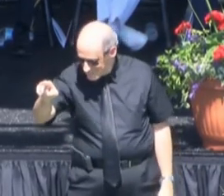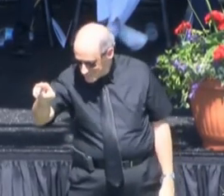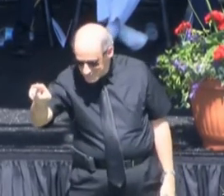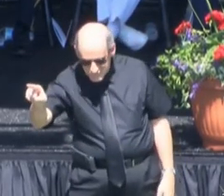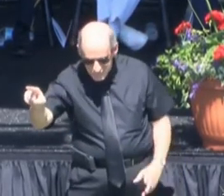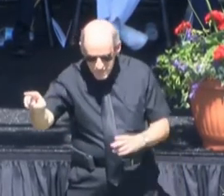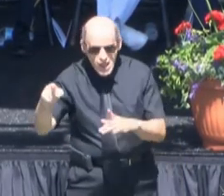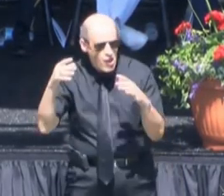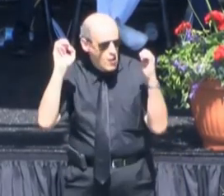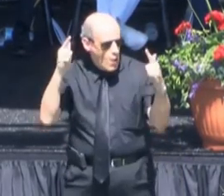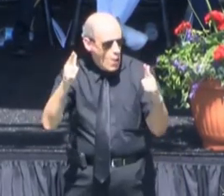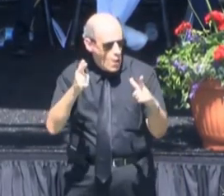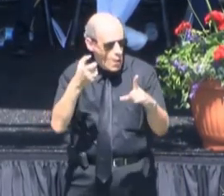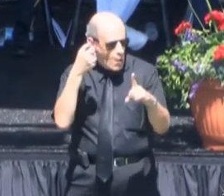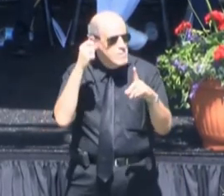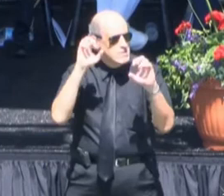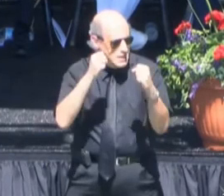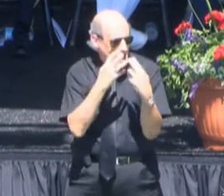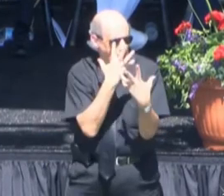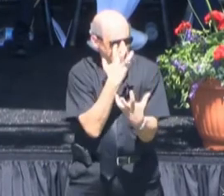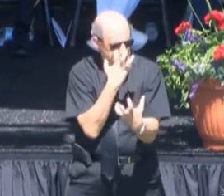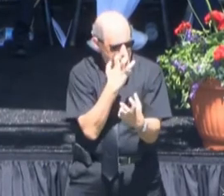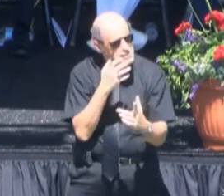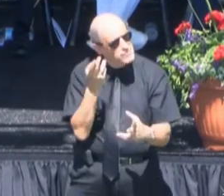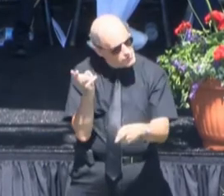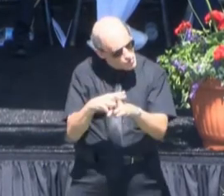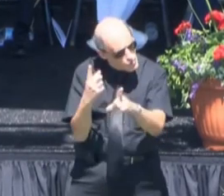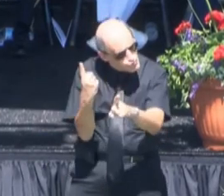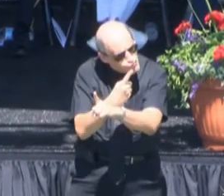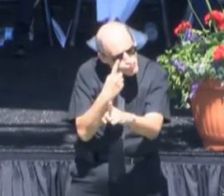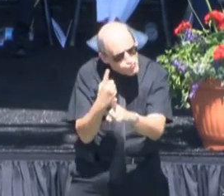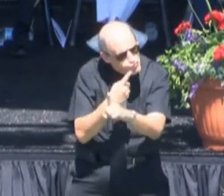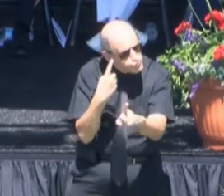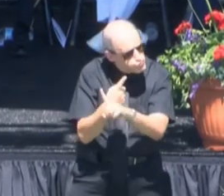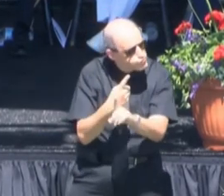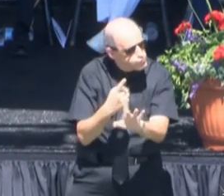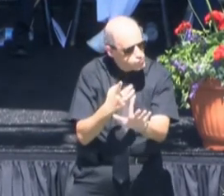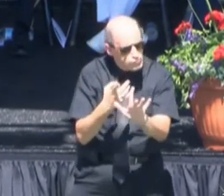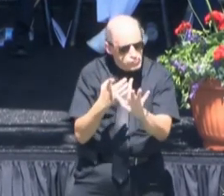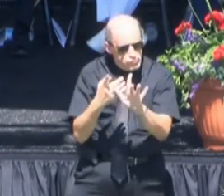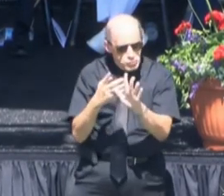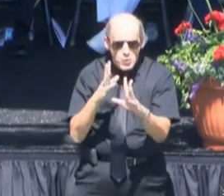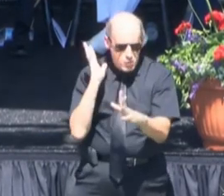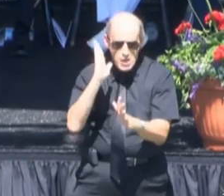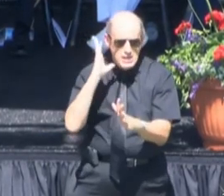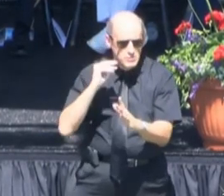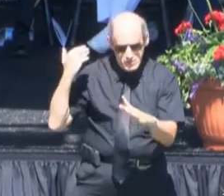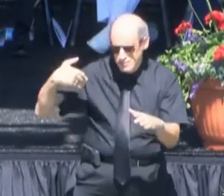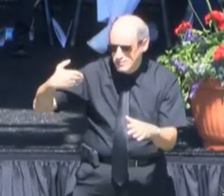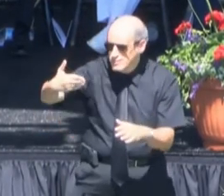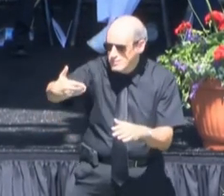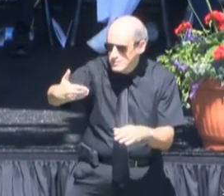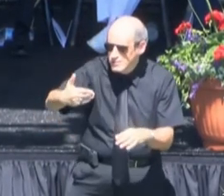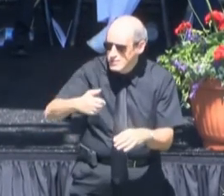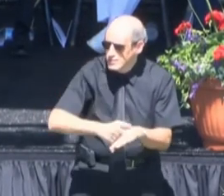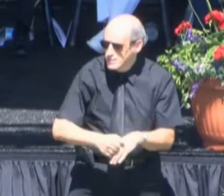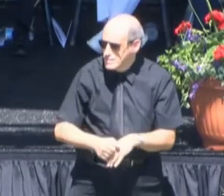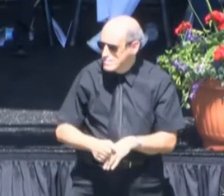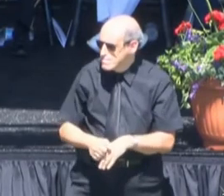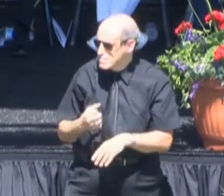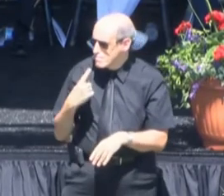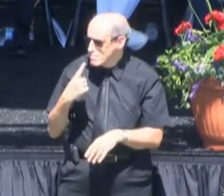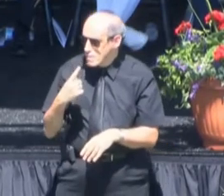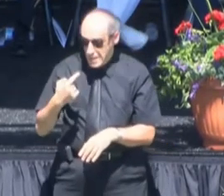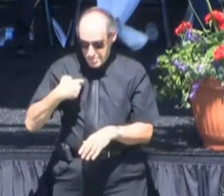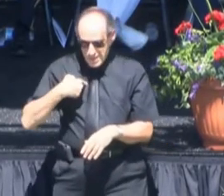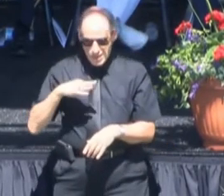Everyone gets angry. It is a completely natural emotion that catches up with all of us from time and time again.